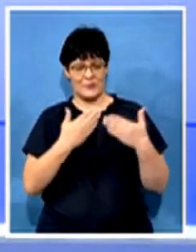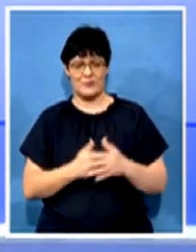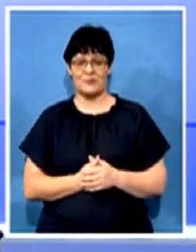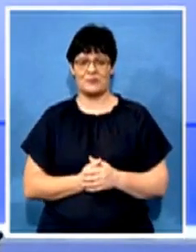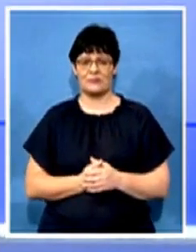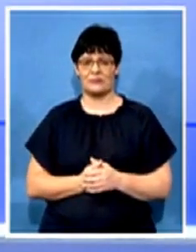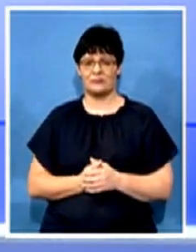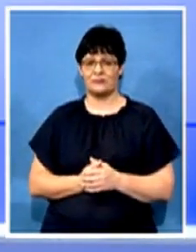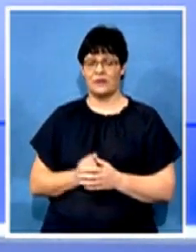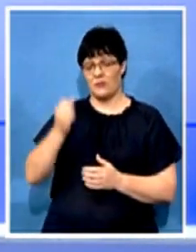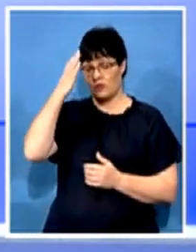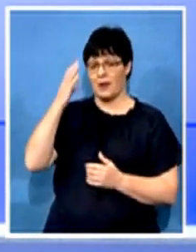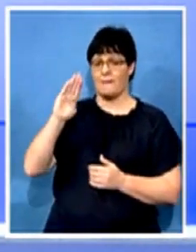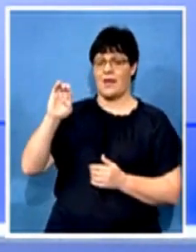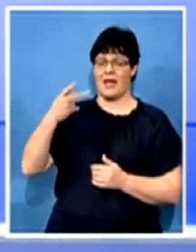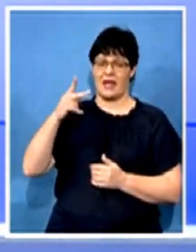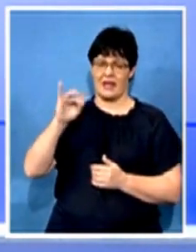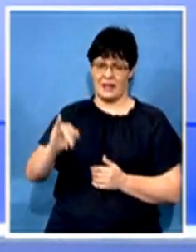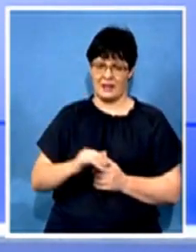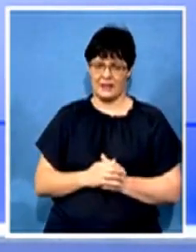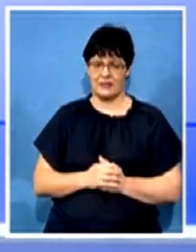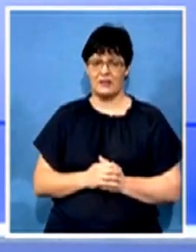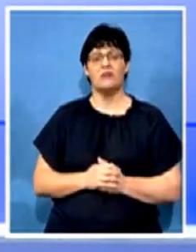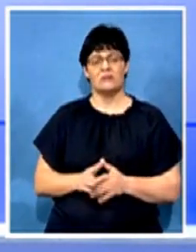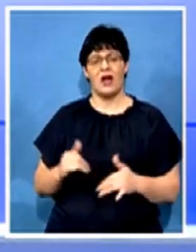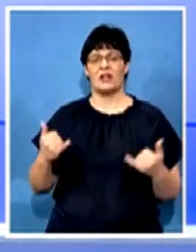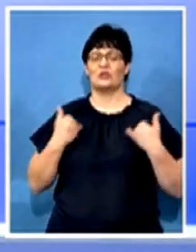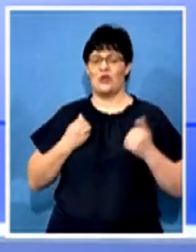there. Always enjoy his analysis of events in the country.